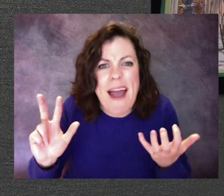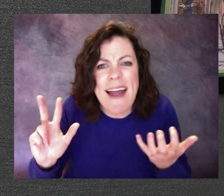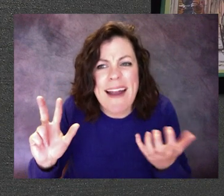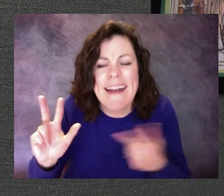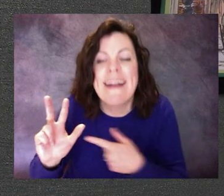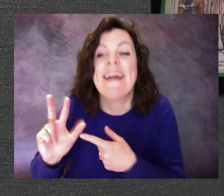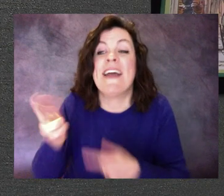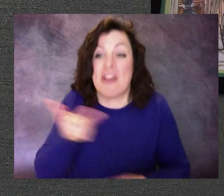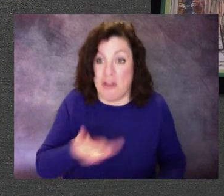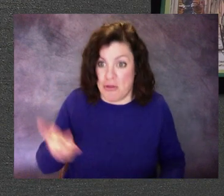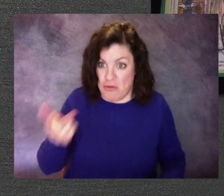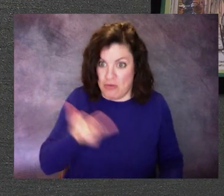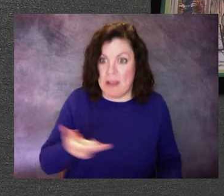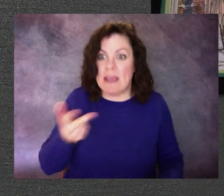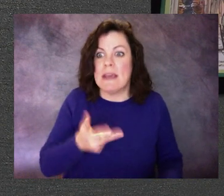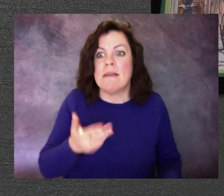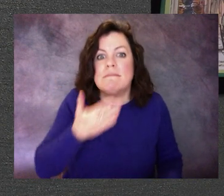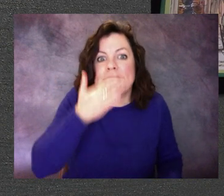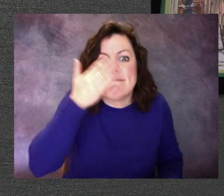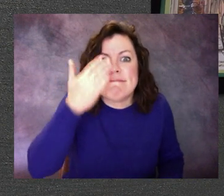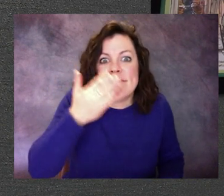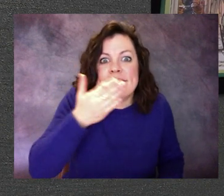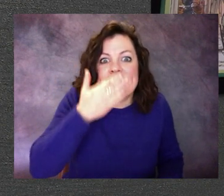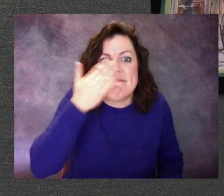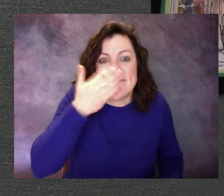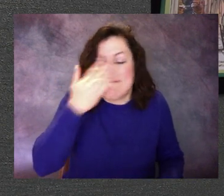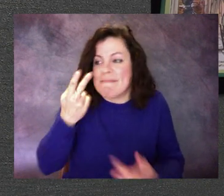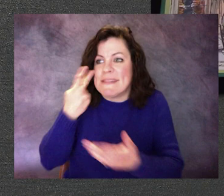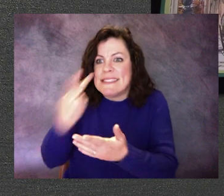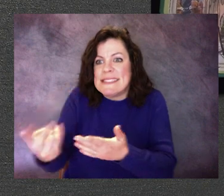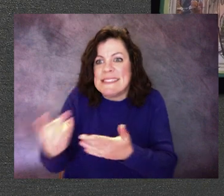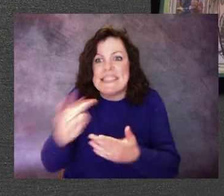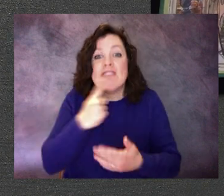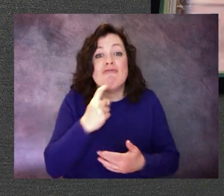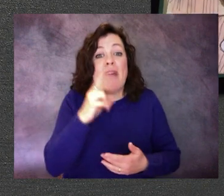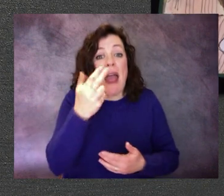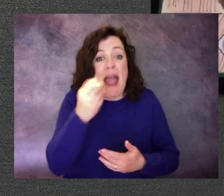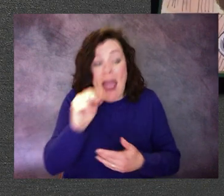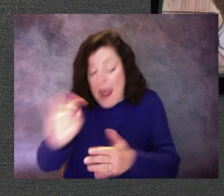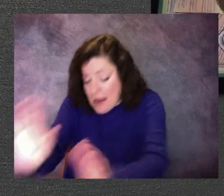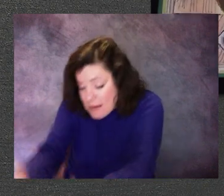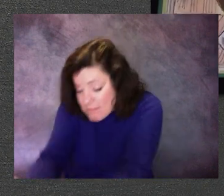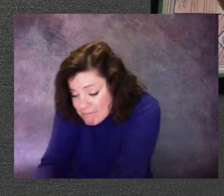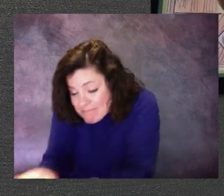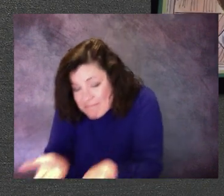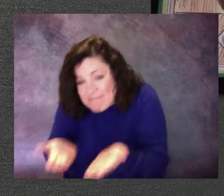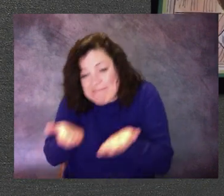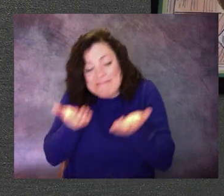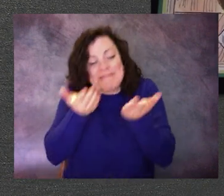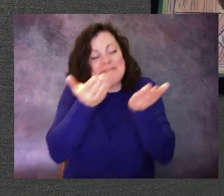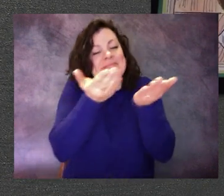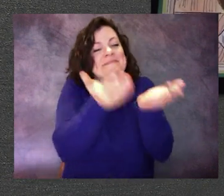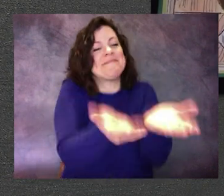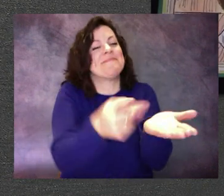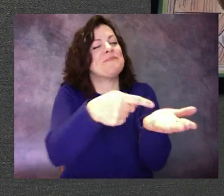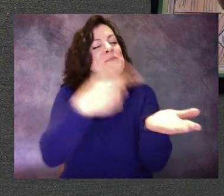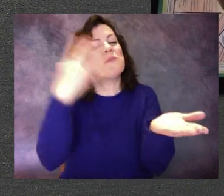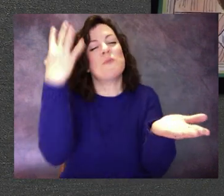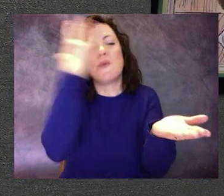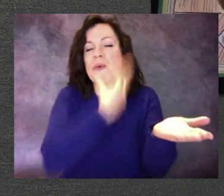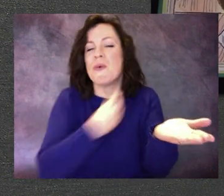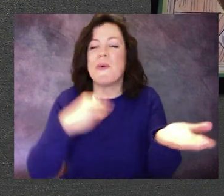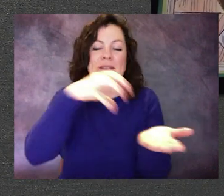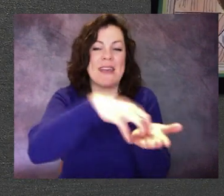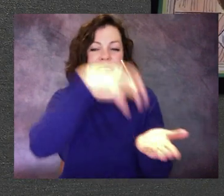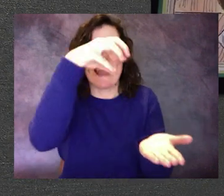You guessed it. The little red hen was just taking a beautiful cake out of the oven. "Who will eat this